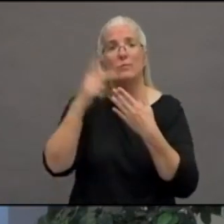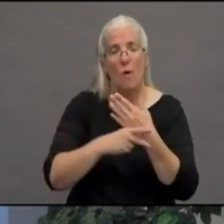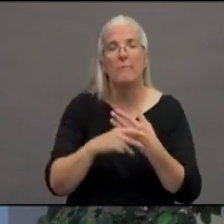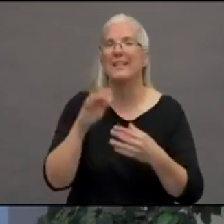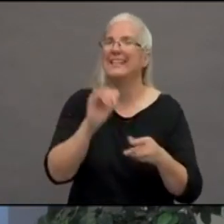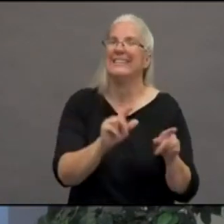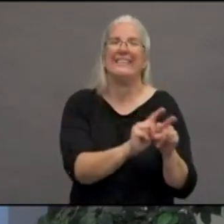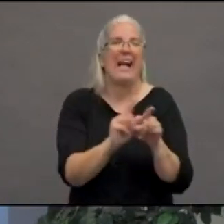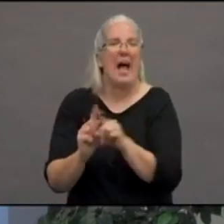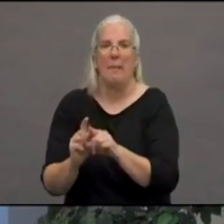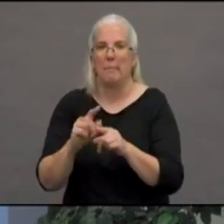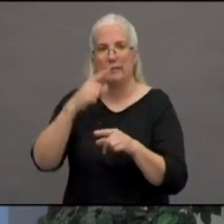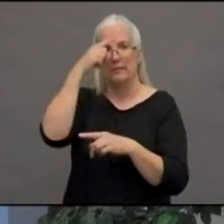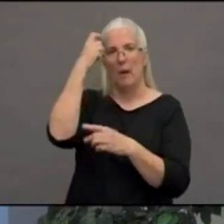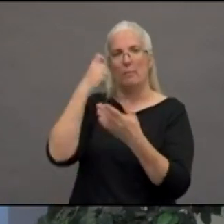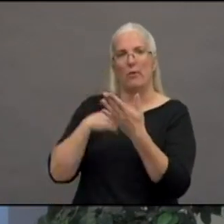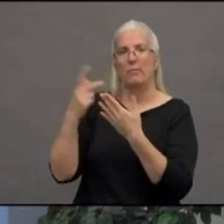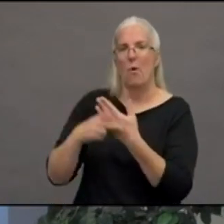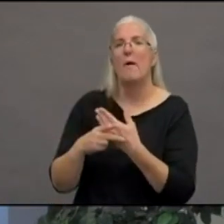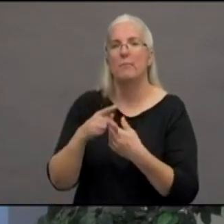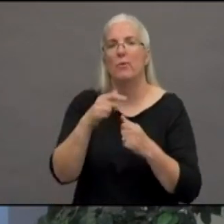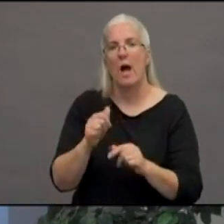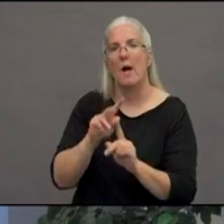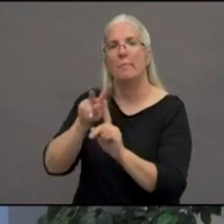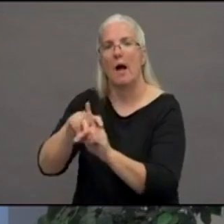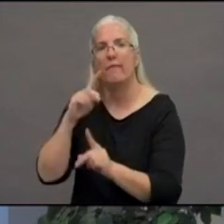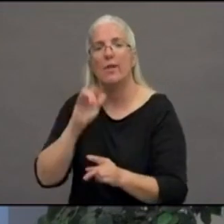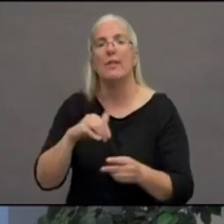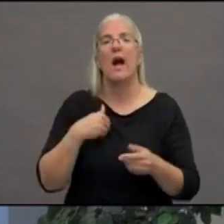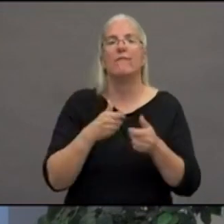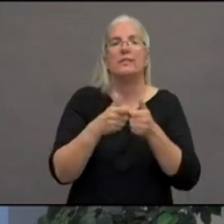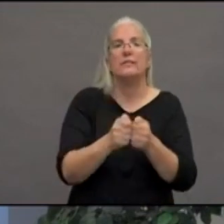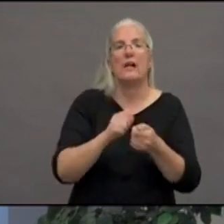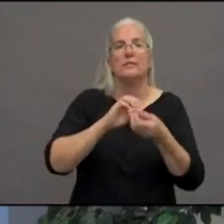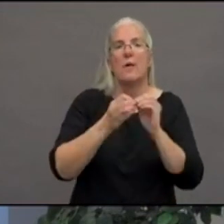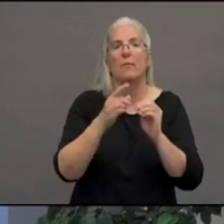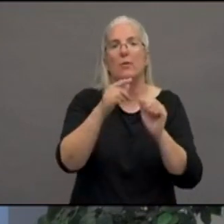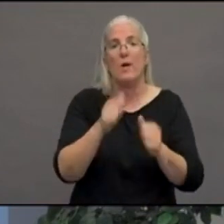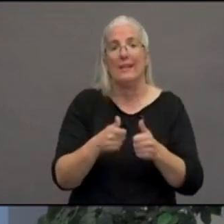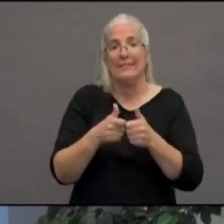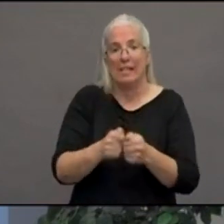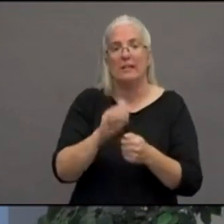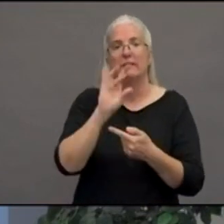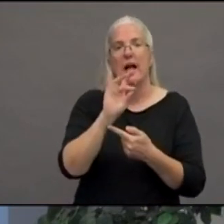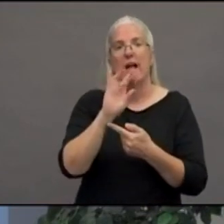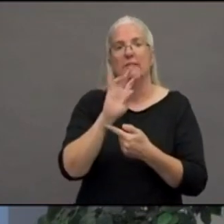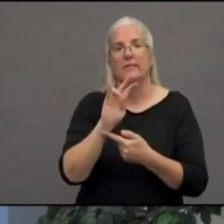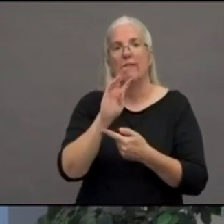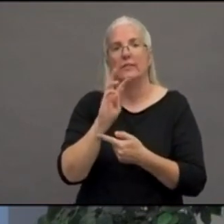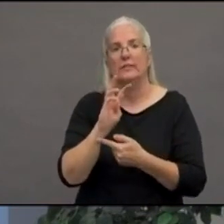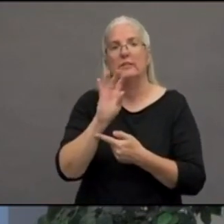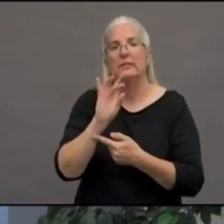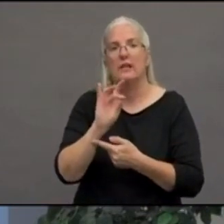that. And there's actually a text number that you can text, and that is